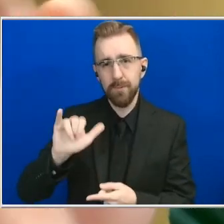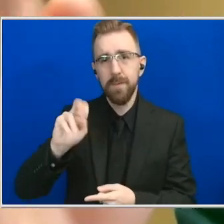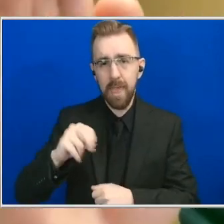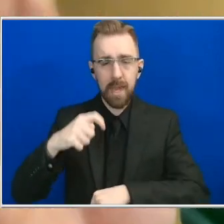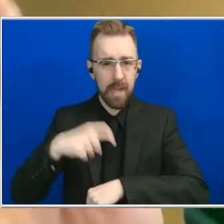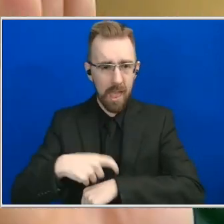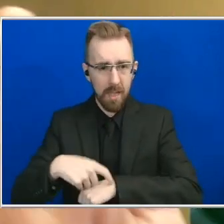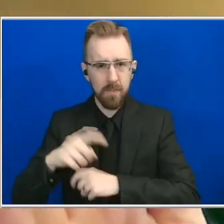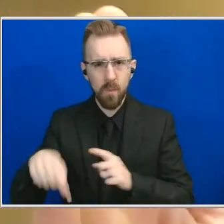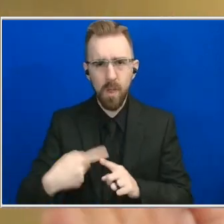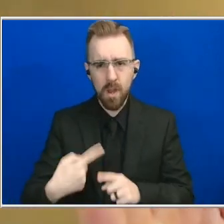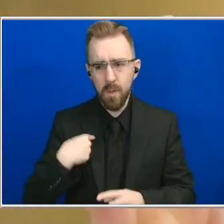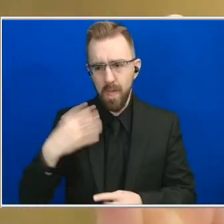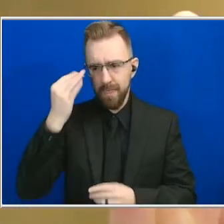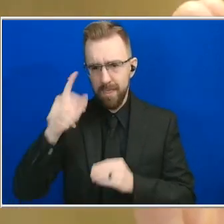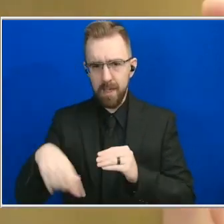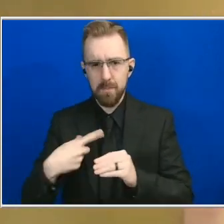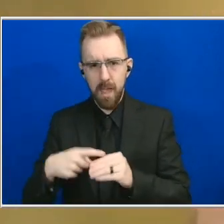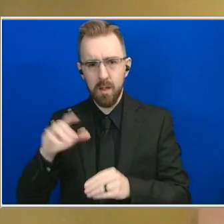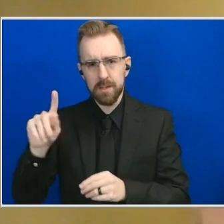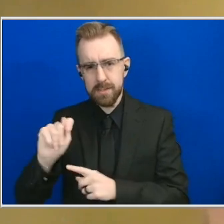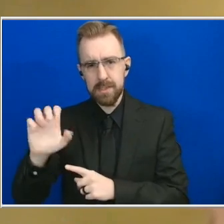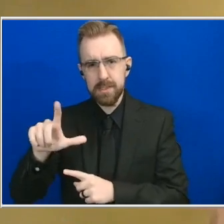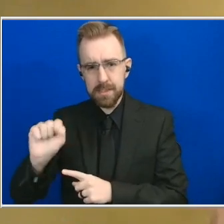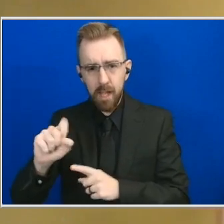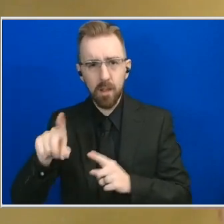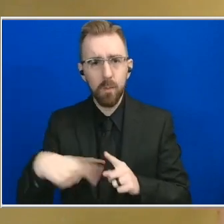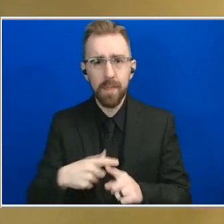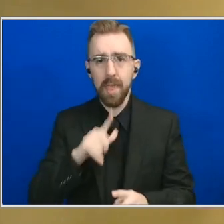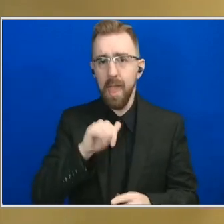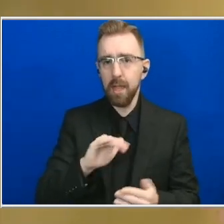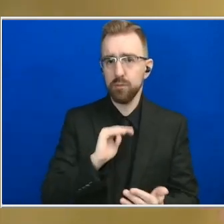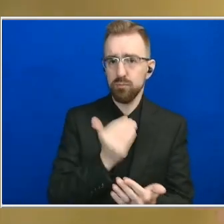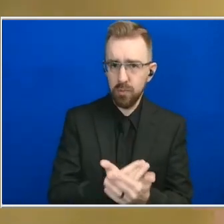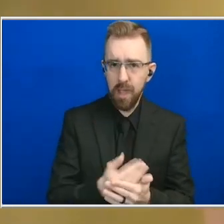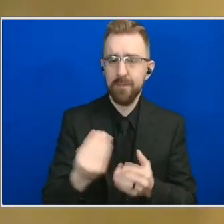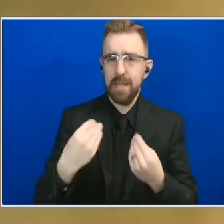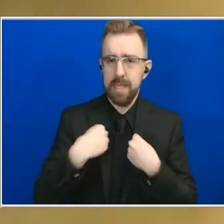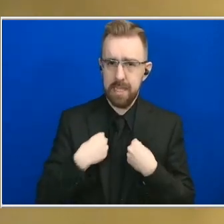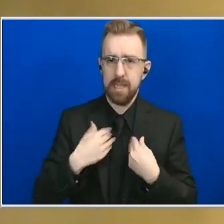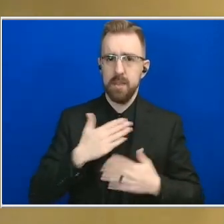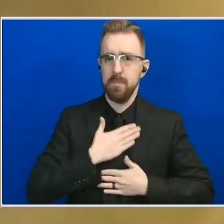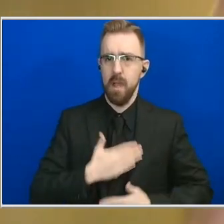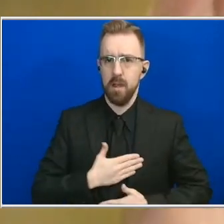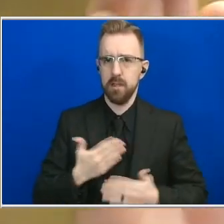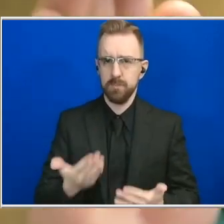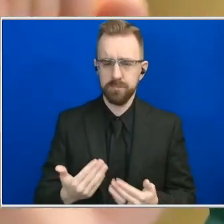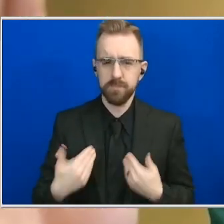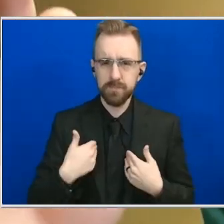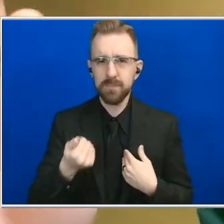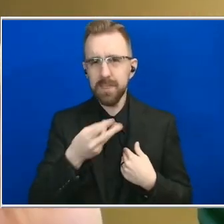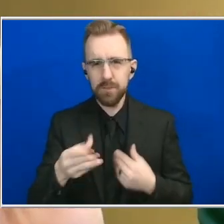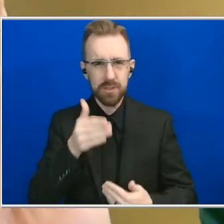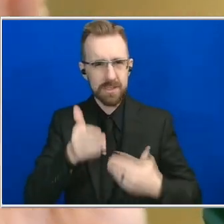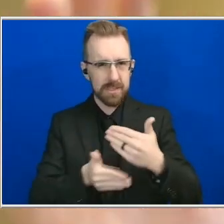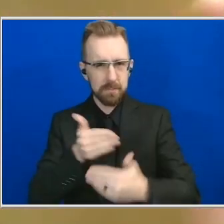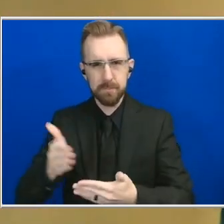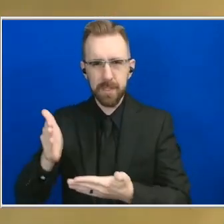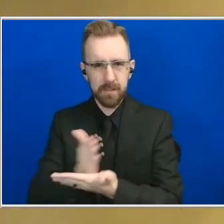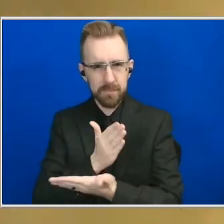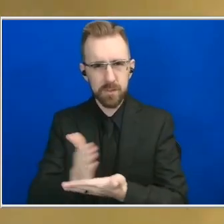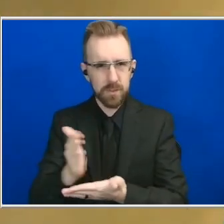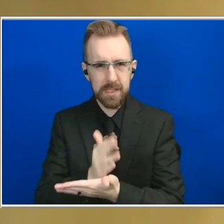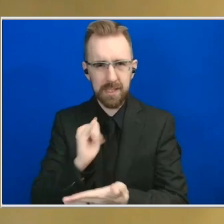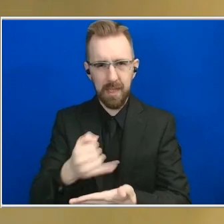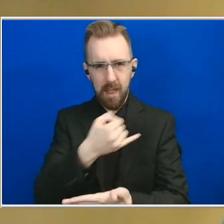do I think about giving CAR T cells and when do they actually arrive and go into the patient's body? So there's multiple steps there that occur along that line.